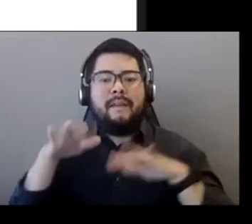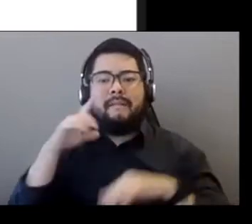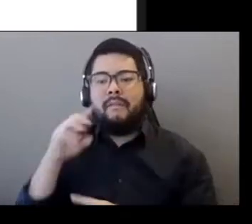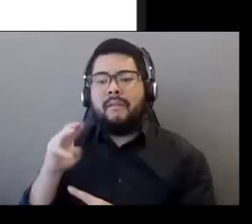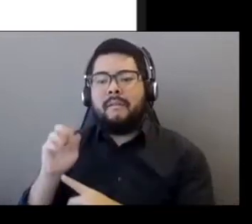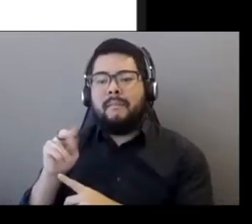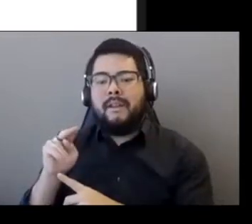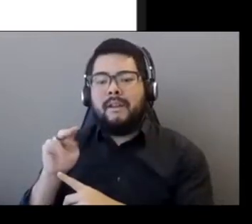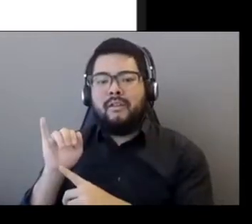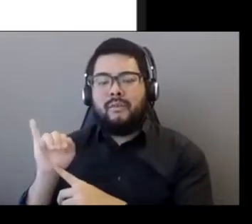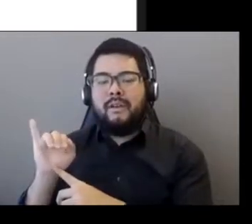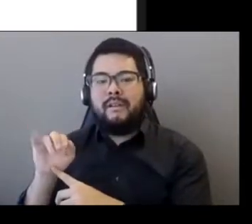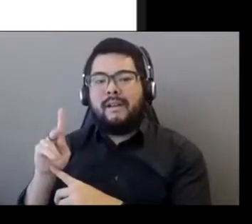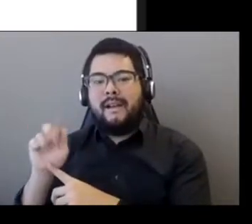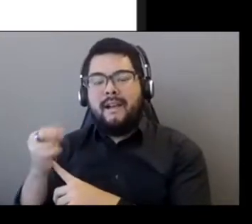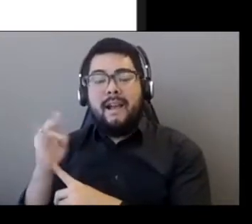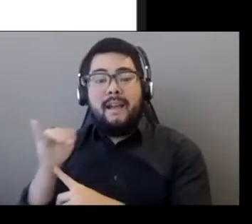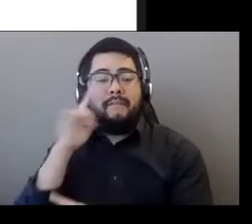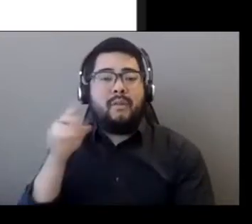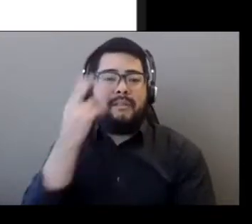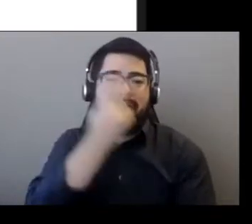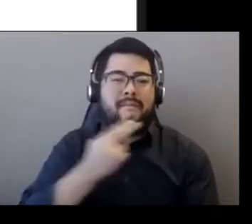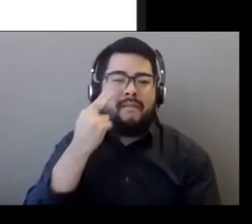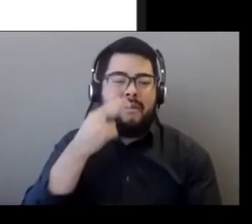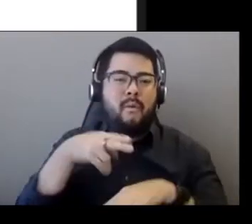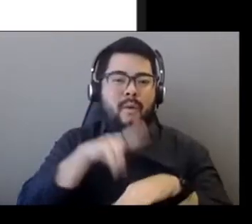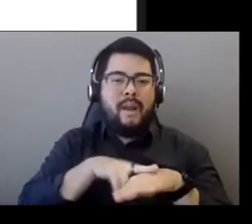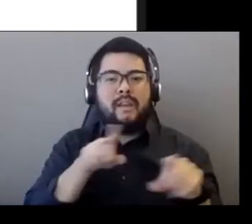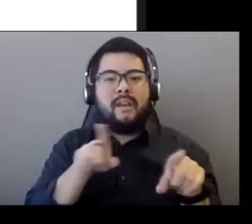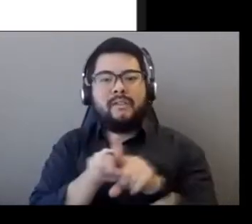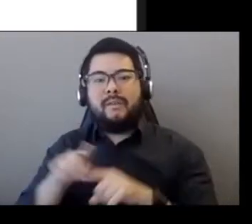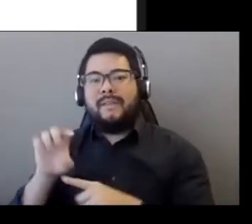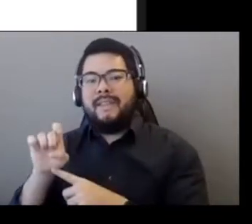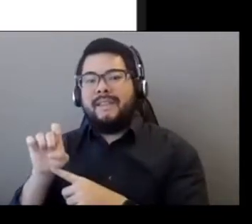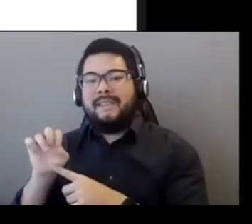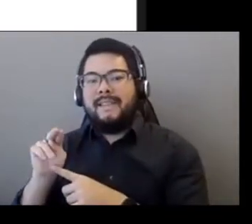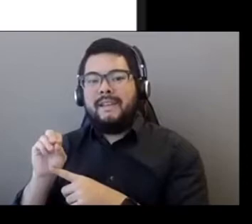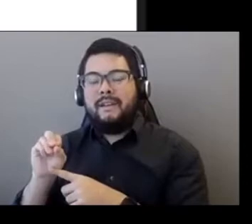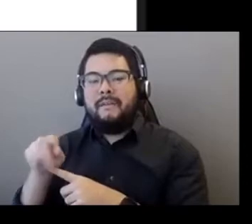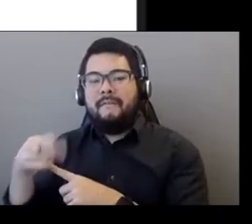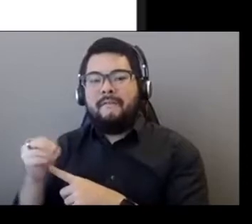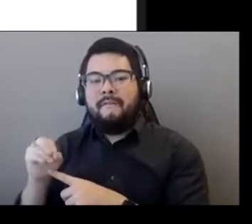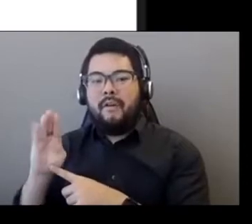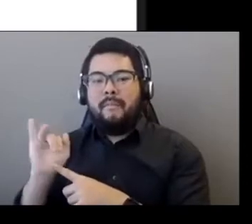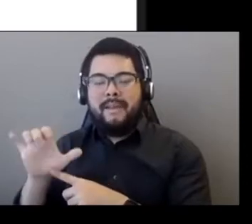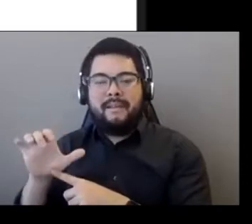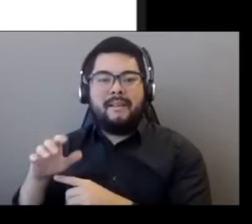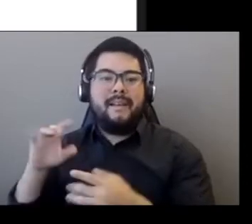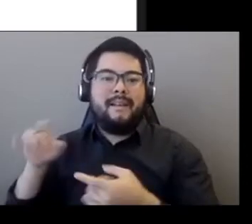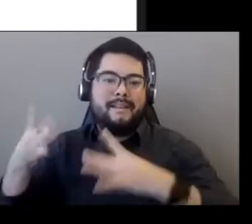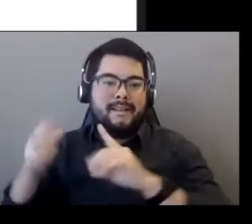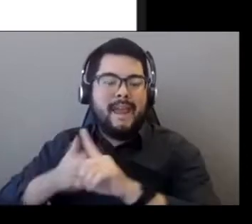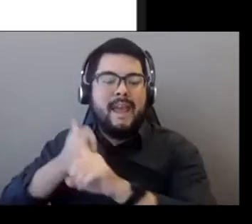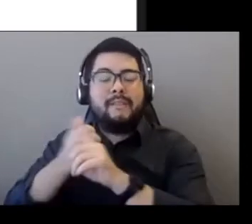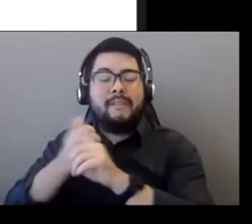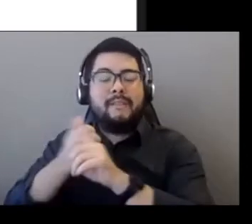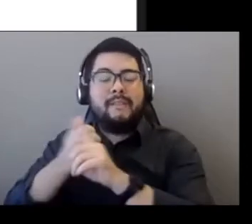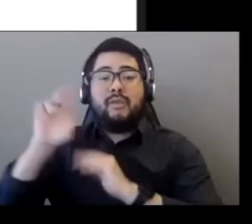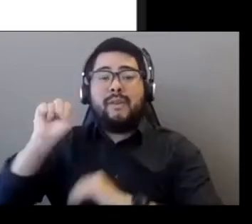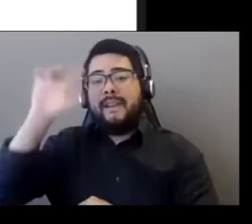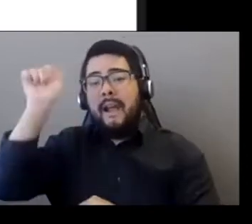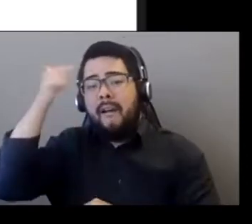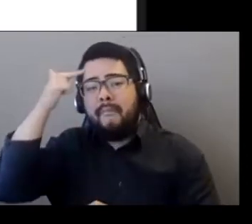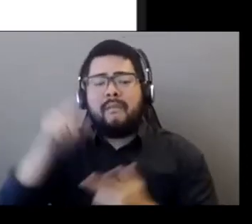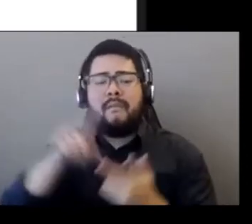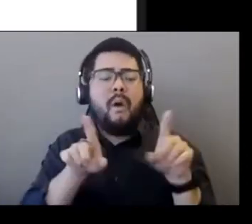by Native Hawaiians, to the xenophobic attacks on international students by the U.S. federal government, and to a report